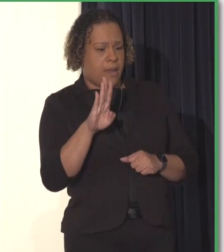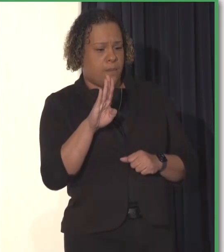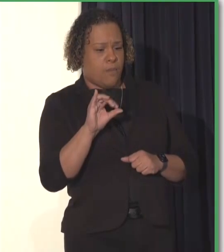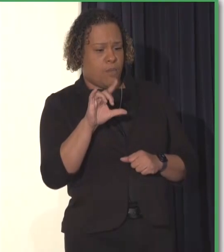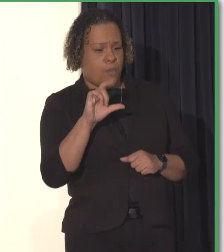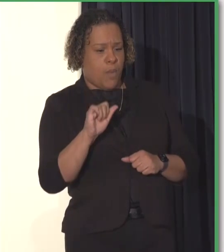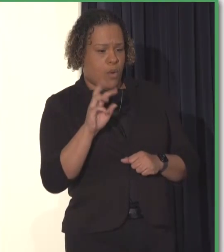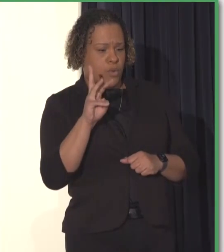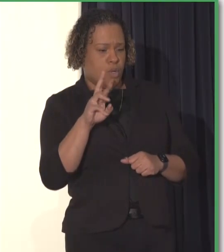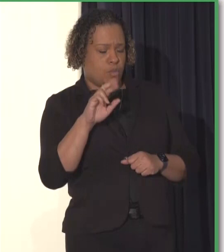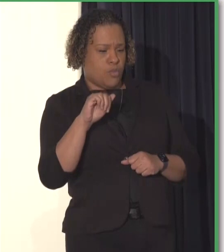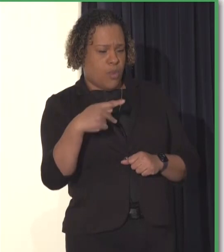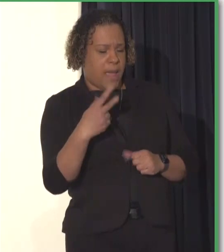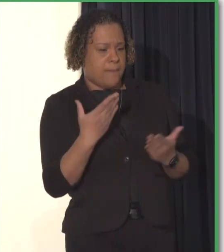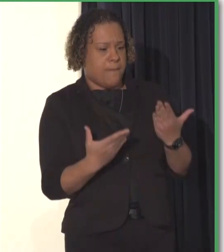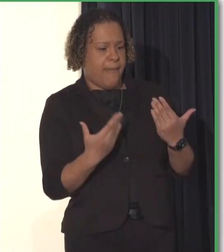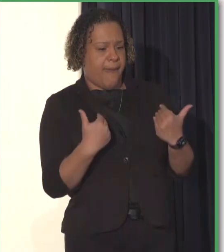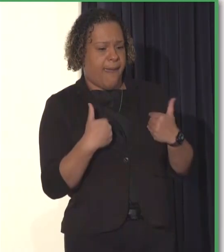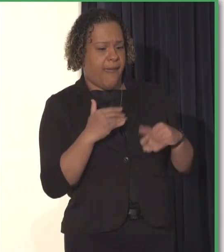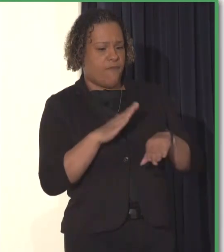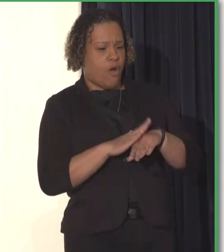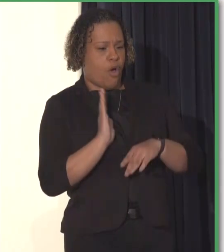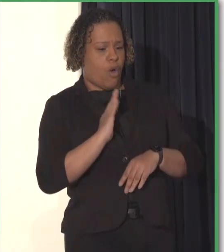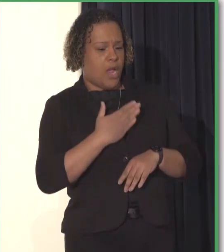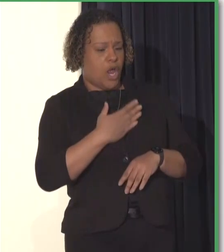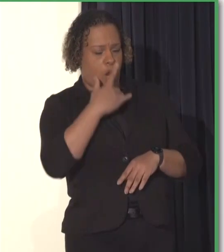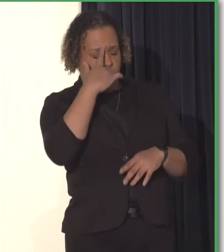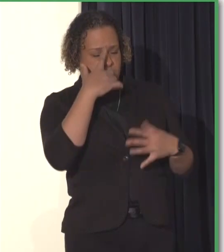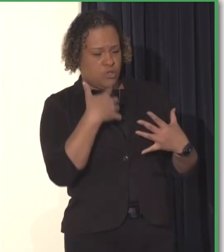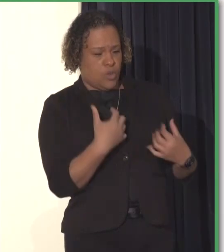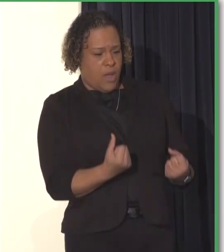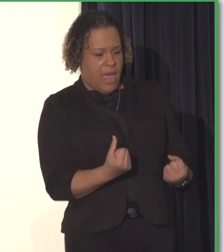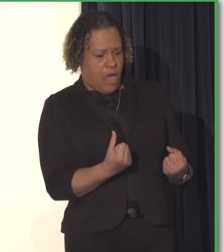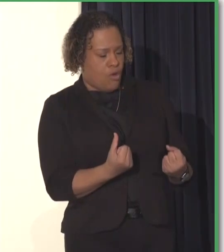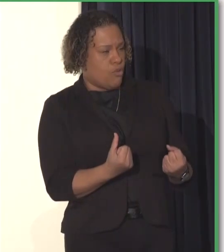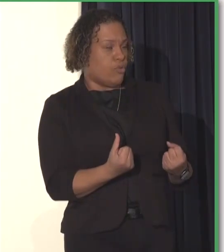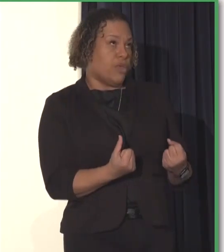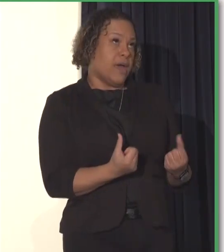have on our mental health,